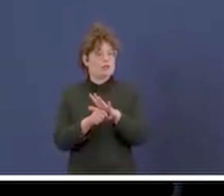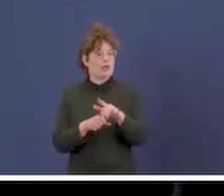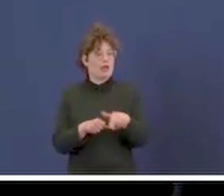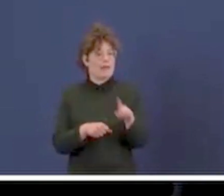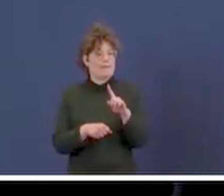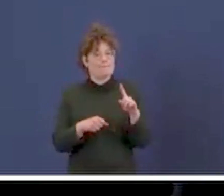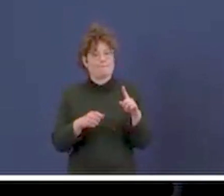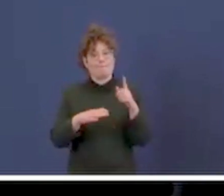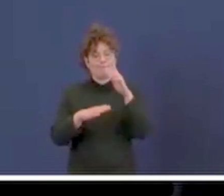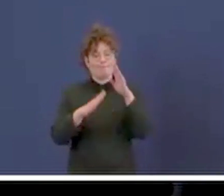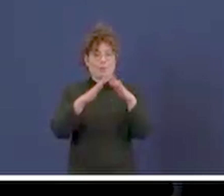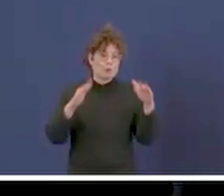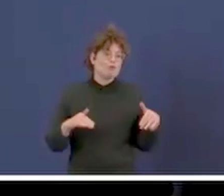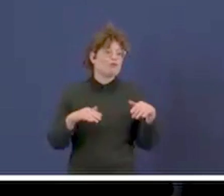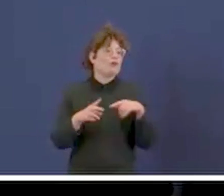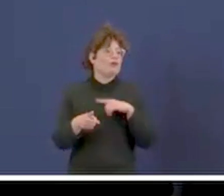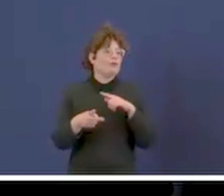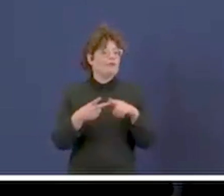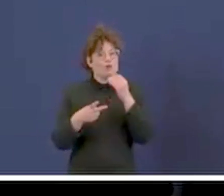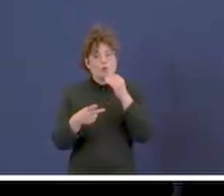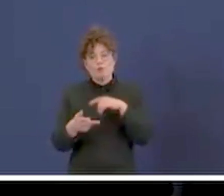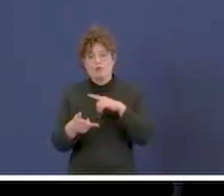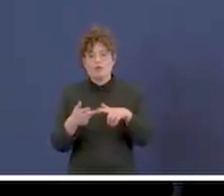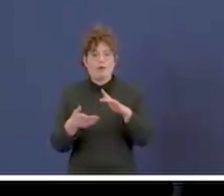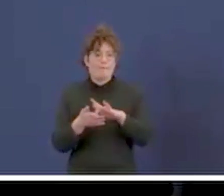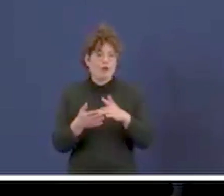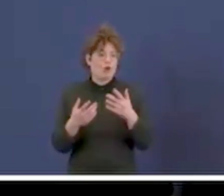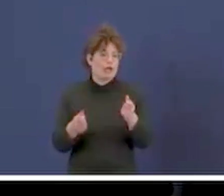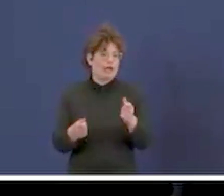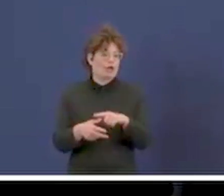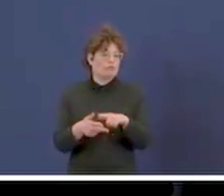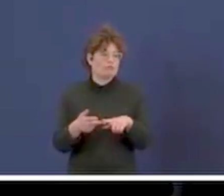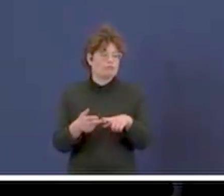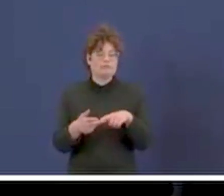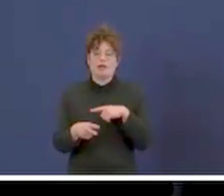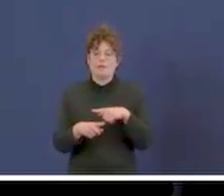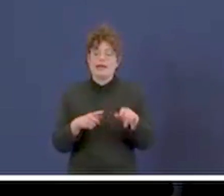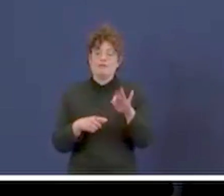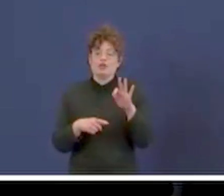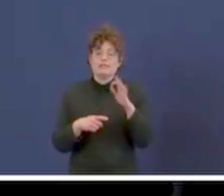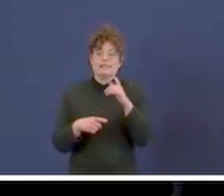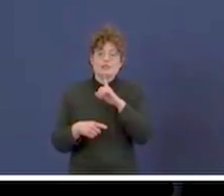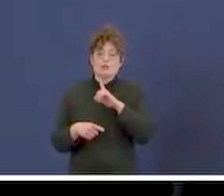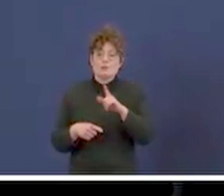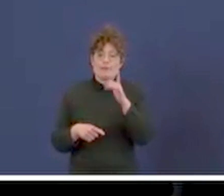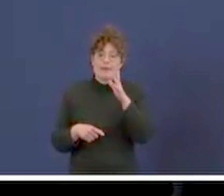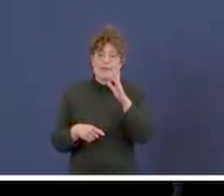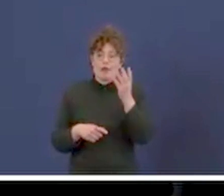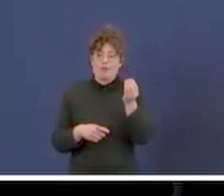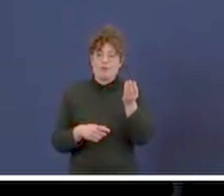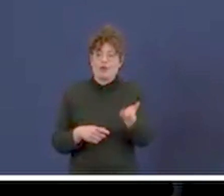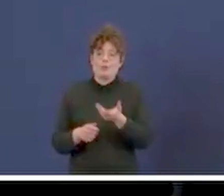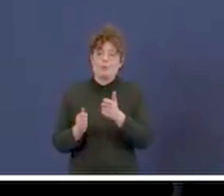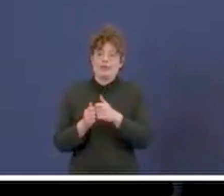roof over their head, food in their mouth, medical care. We'll guarantee them all those things. But if you're a single mom out there with a kid,